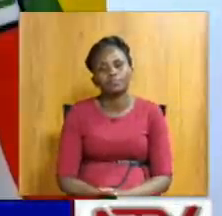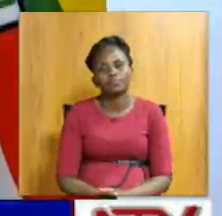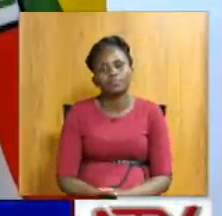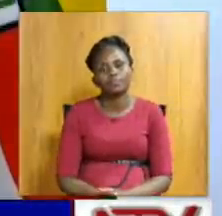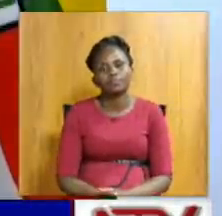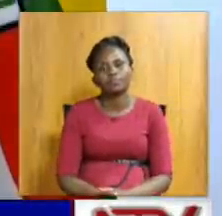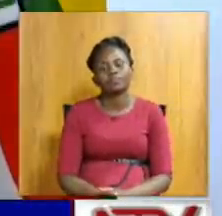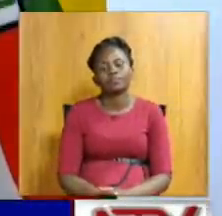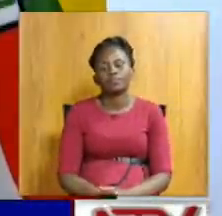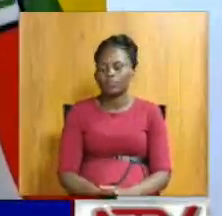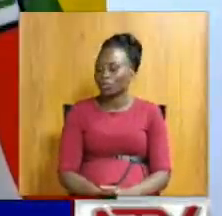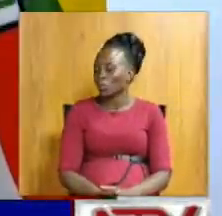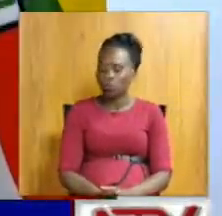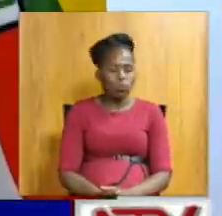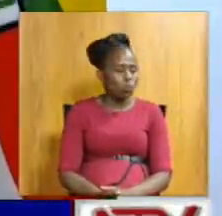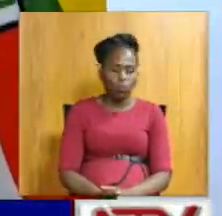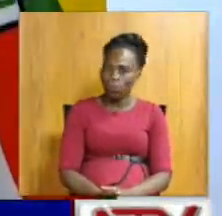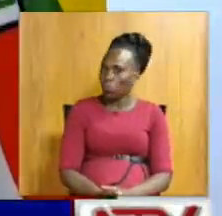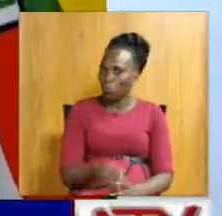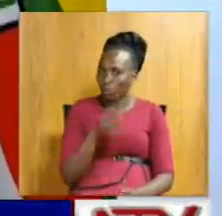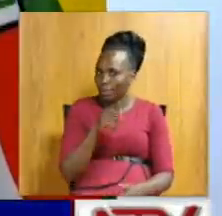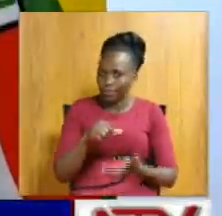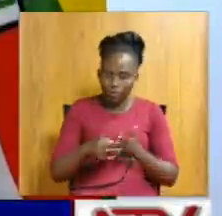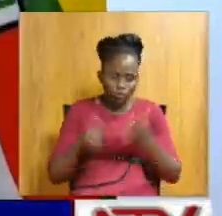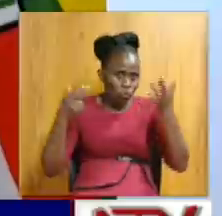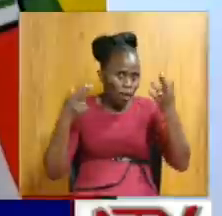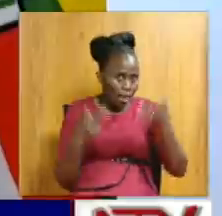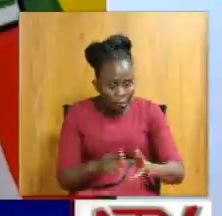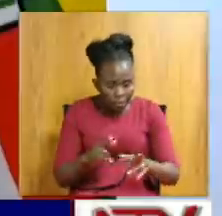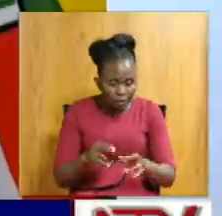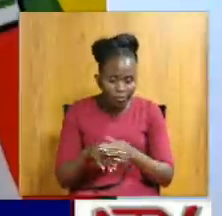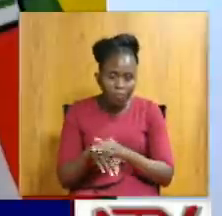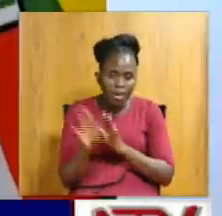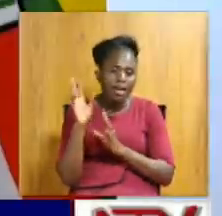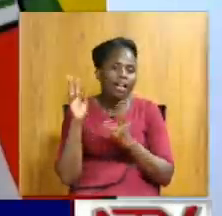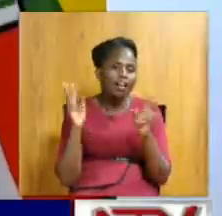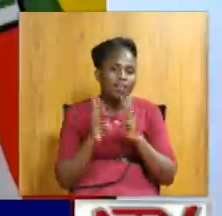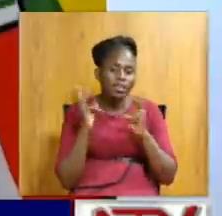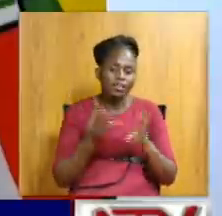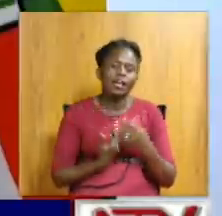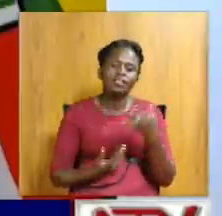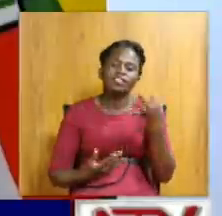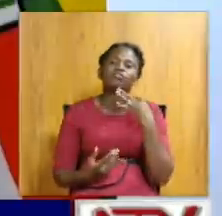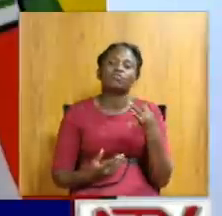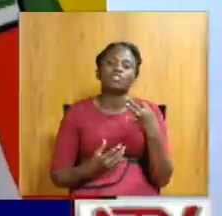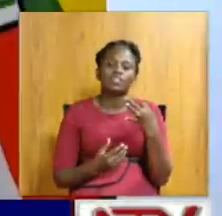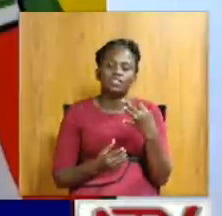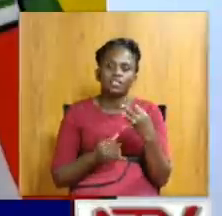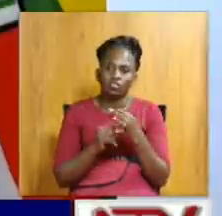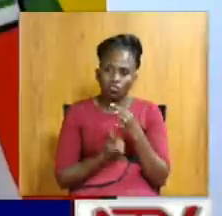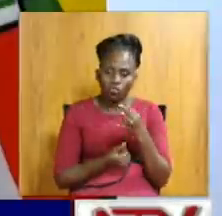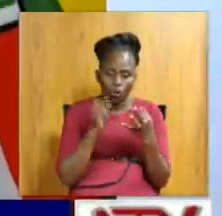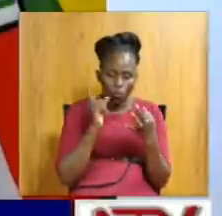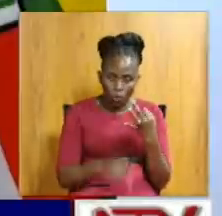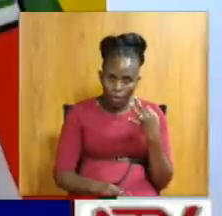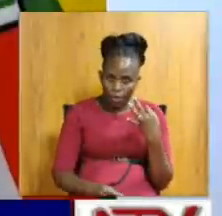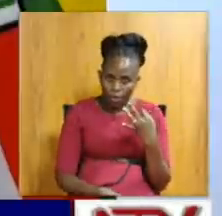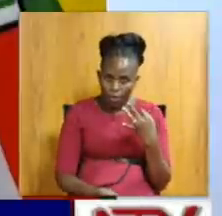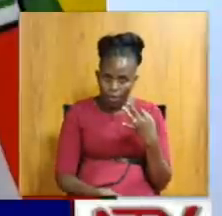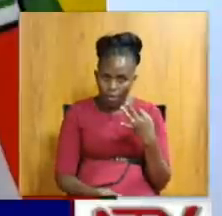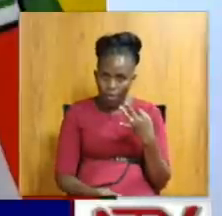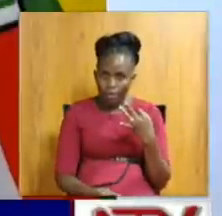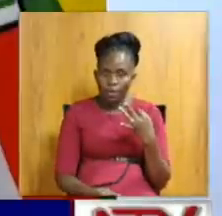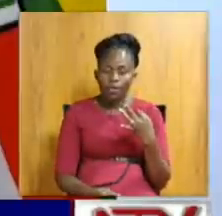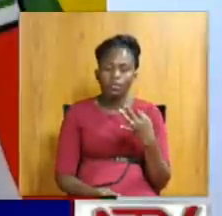The tragic comedy in the affair had three elements. Element number one,